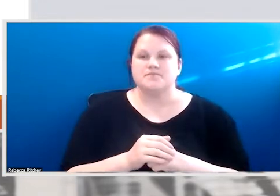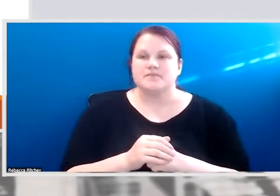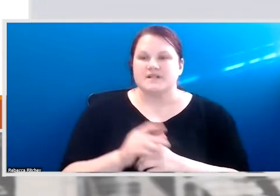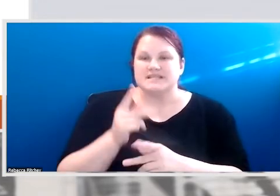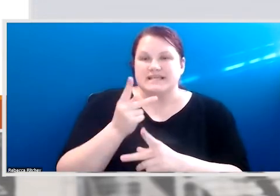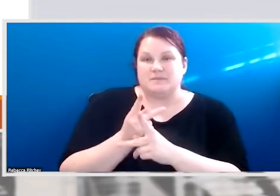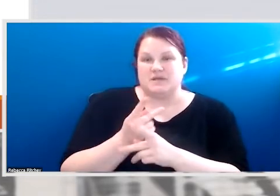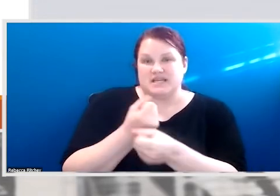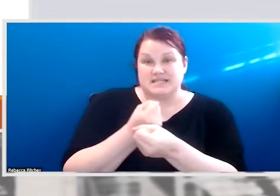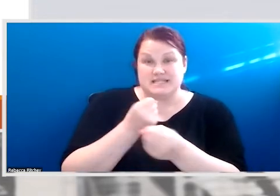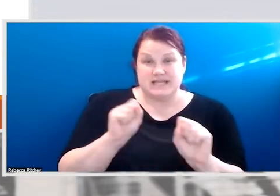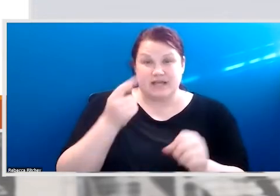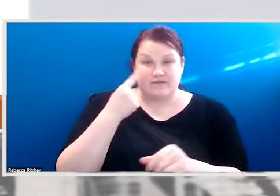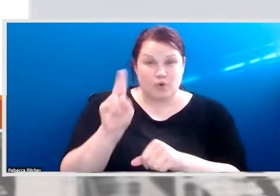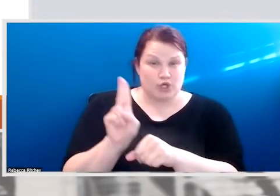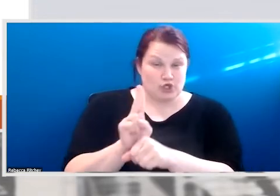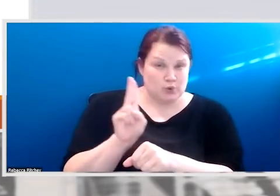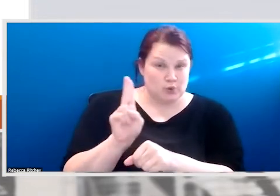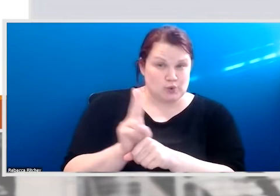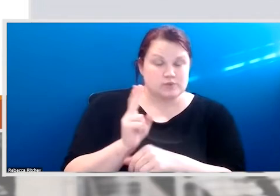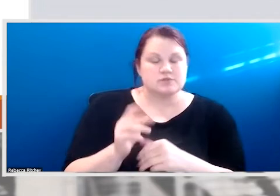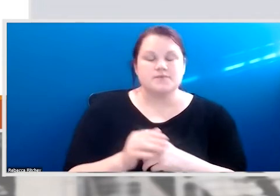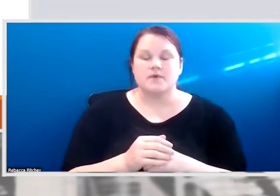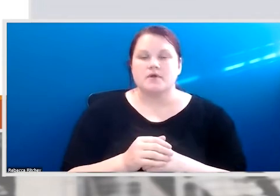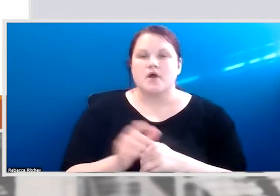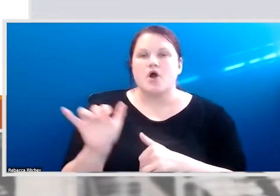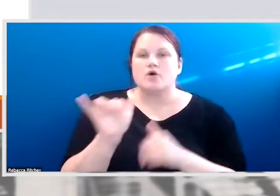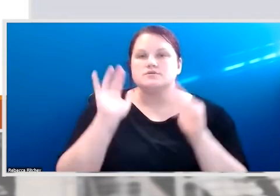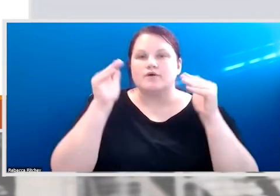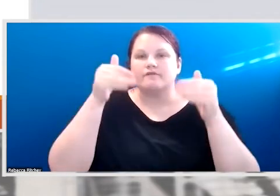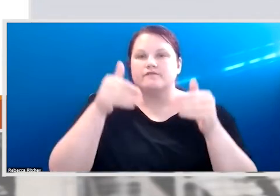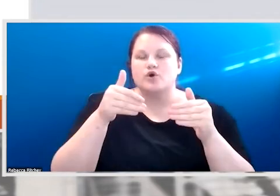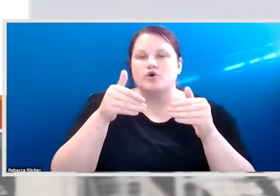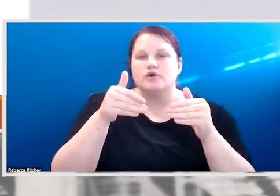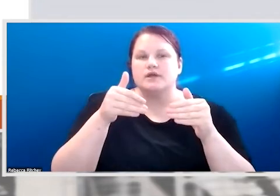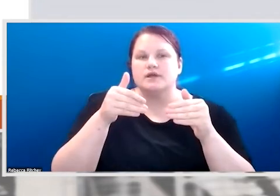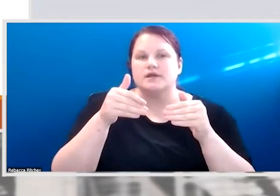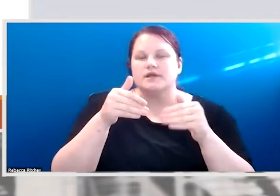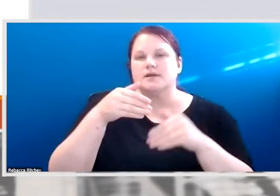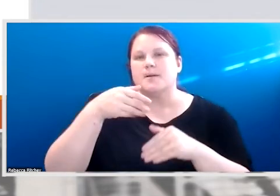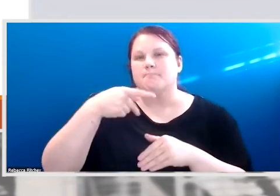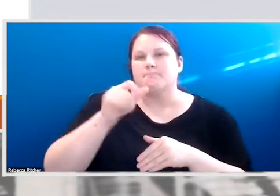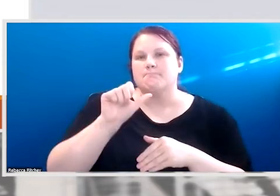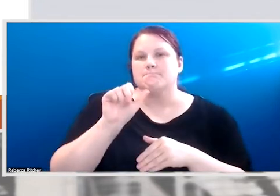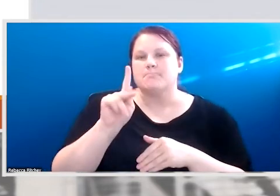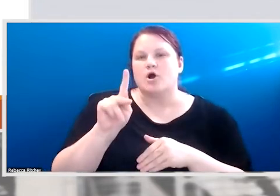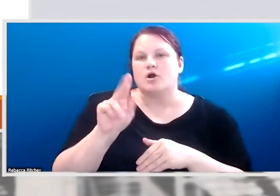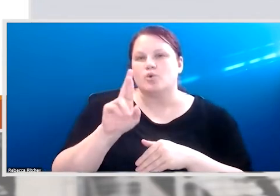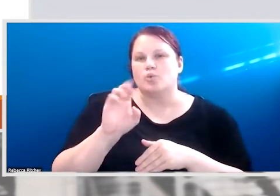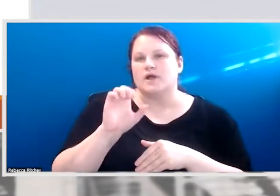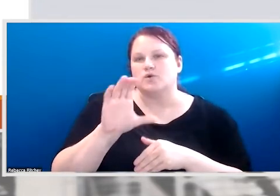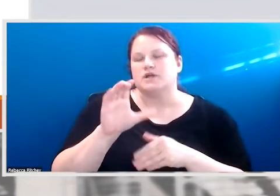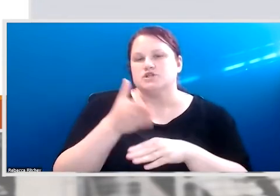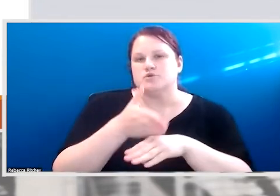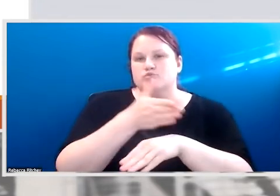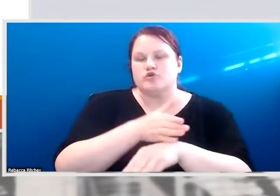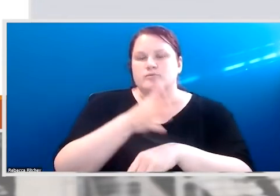infrastructure safe for use. And then we will also be focusing on a bevy of parks and recreation improvements across the city.